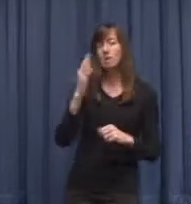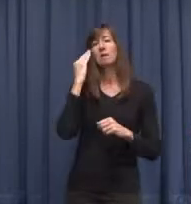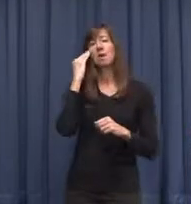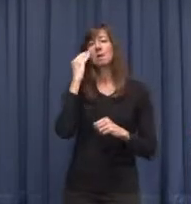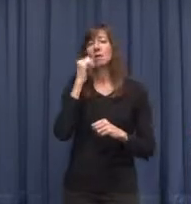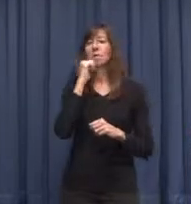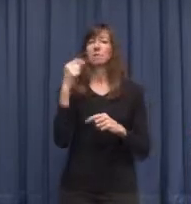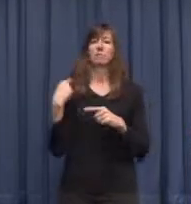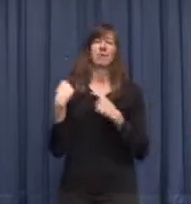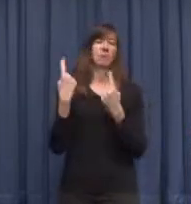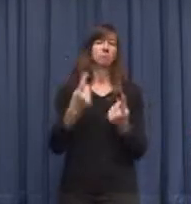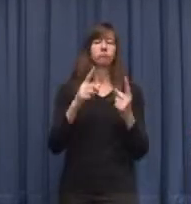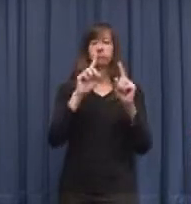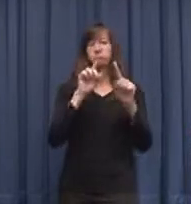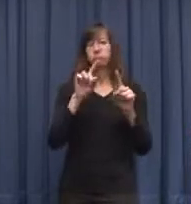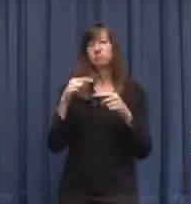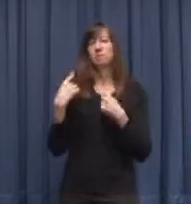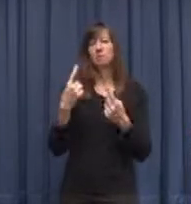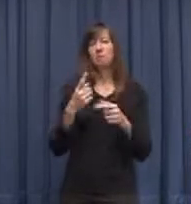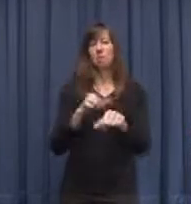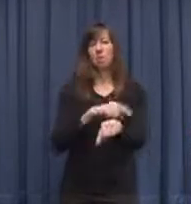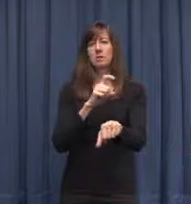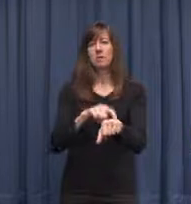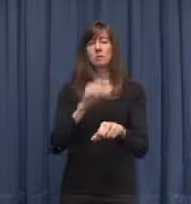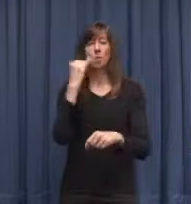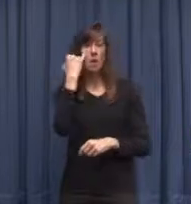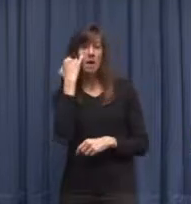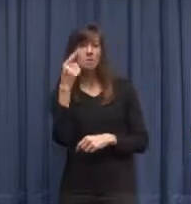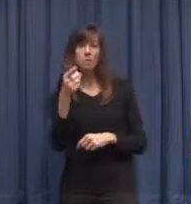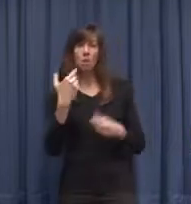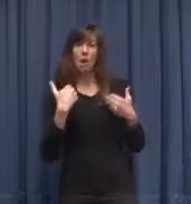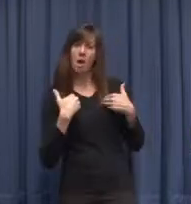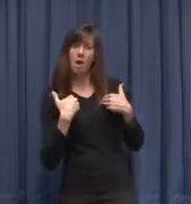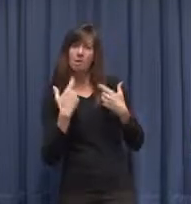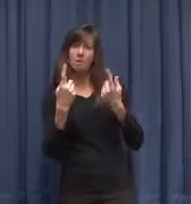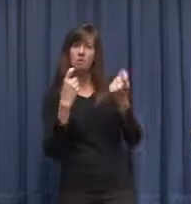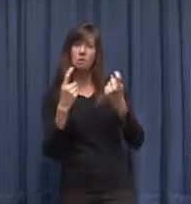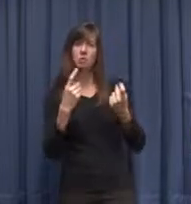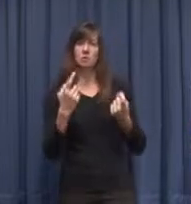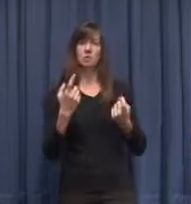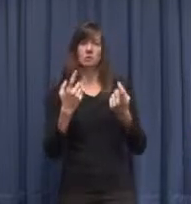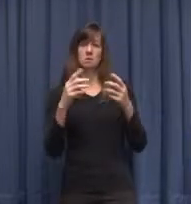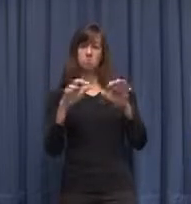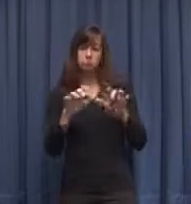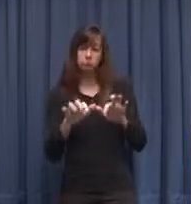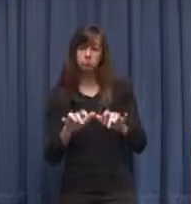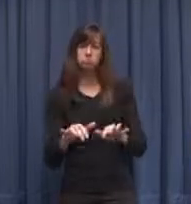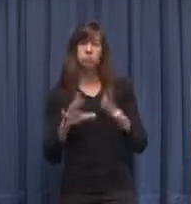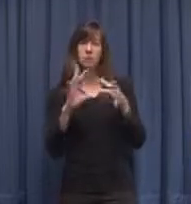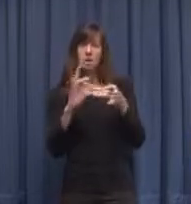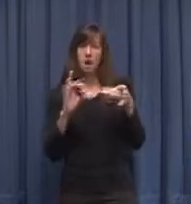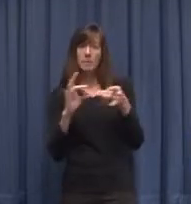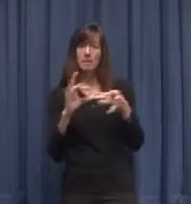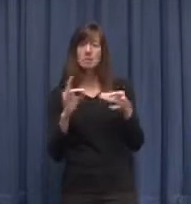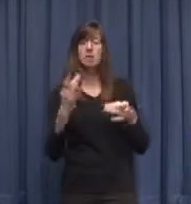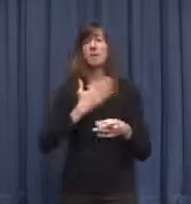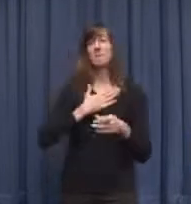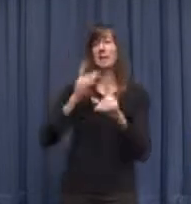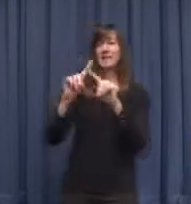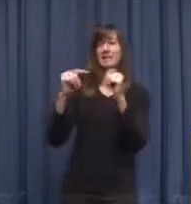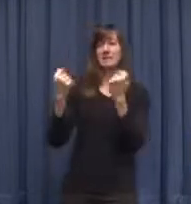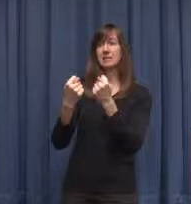questions, please post those in the comments, and my team's going to be watching that and try to get as many of them as they can to